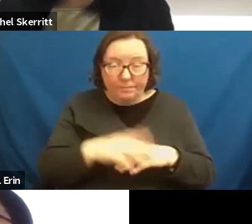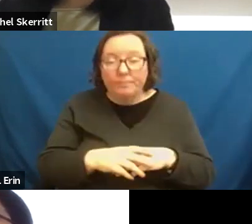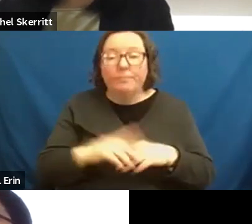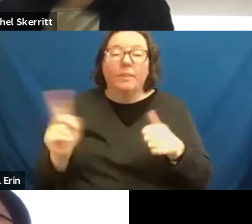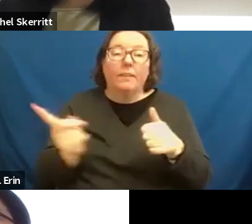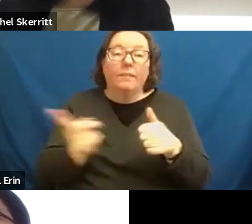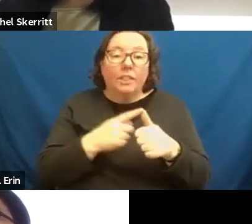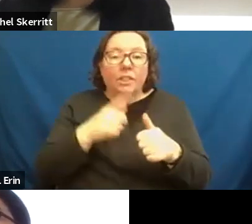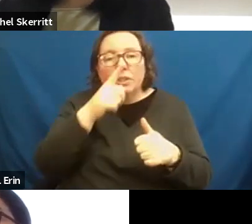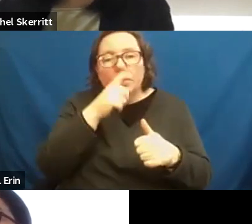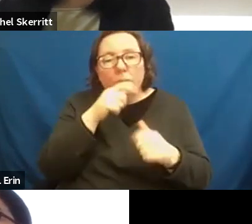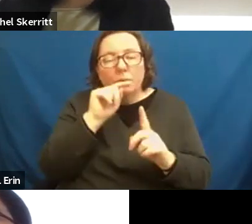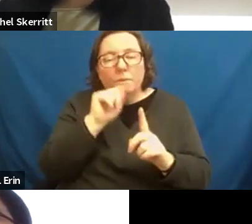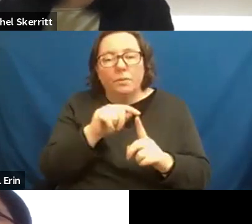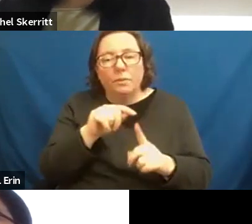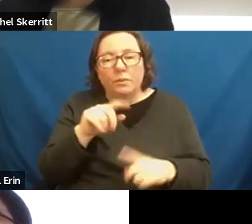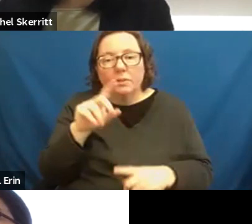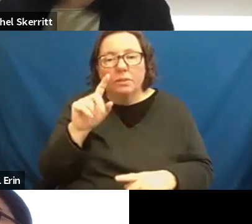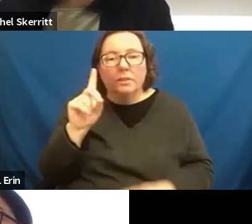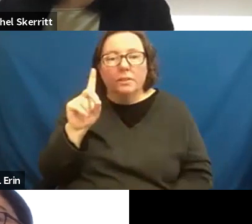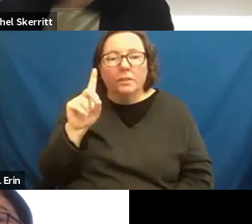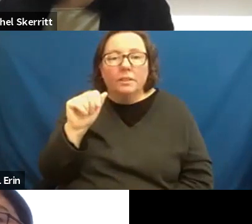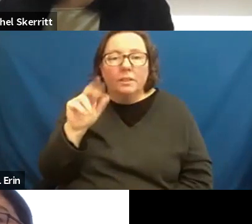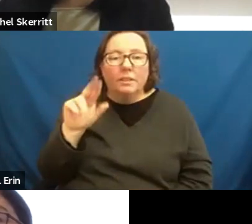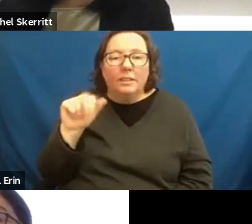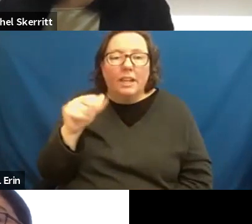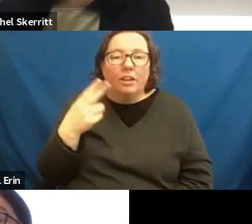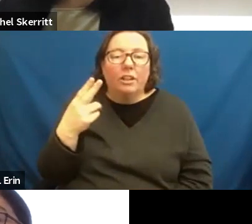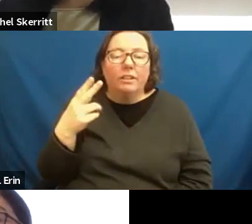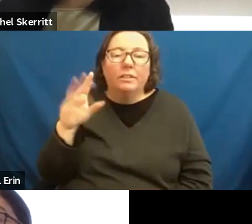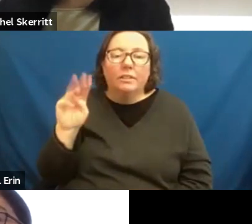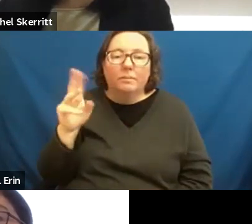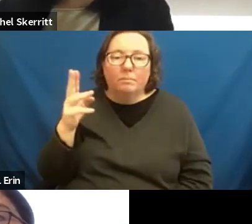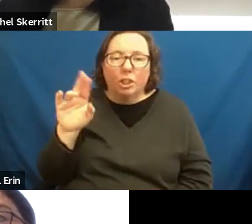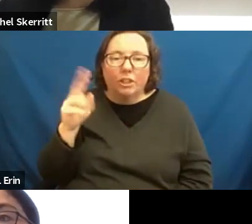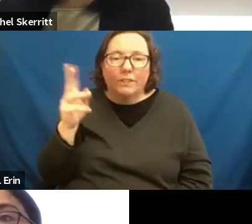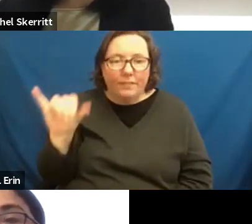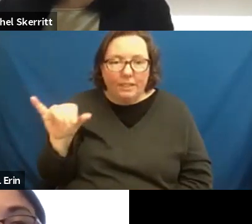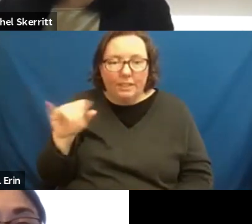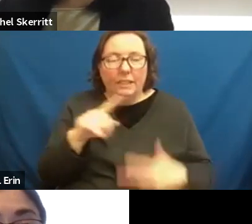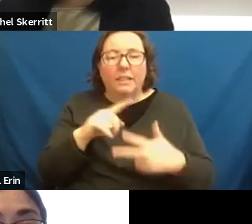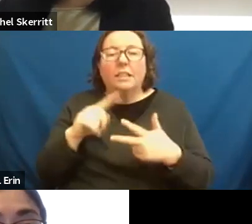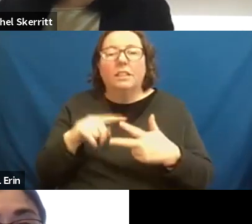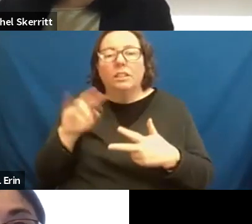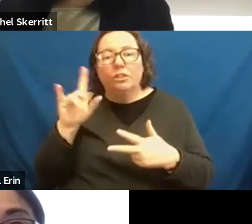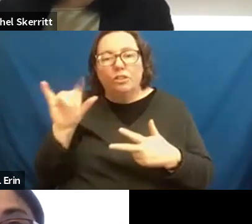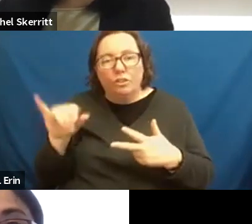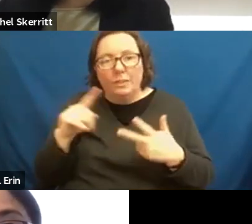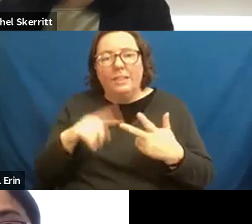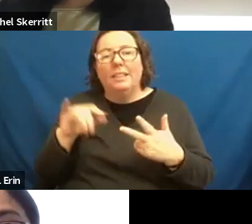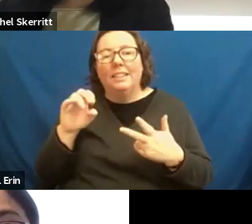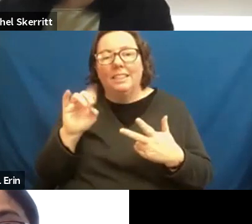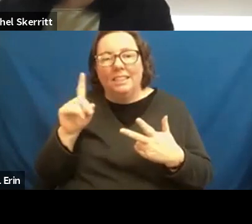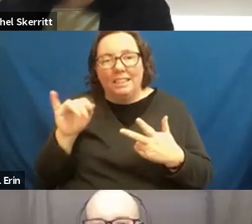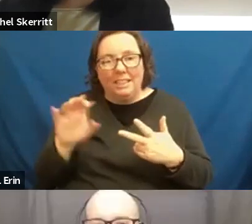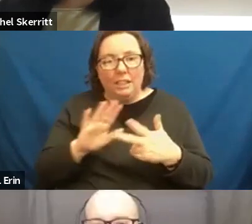first speaker this evening is Dara Murphy, followed by Julie Canfield and Edith Bazil. Please raise your